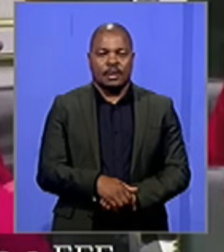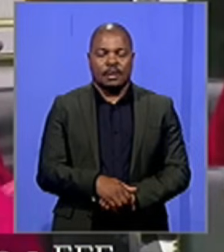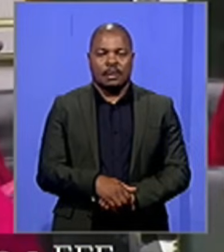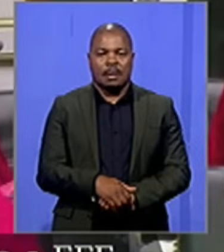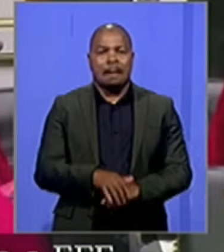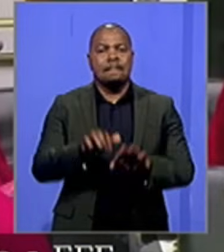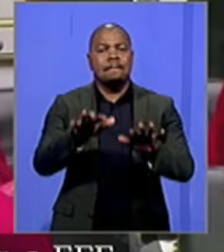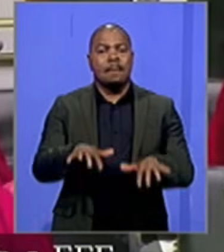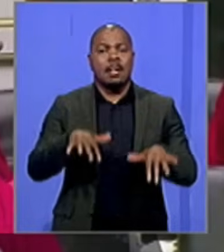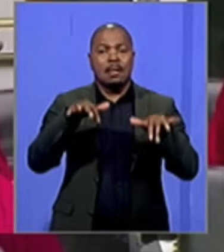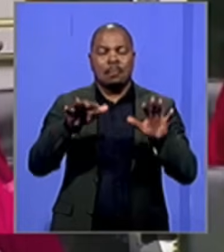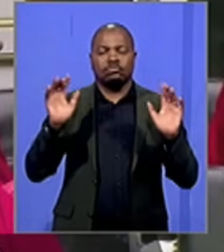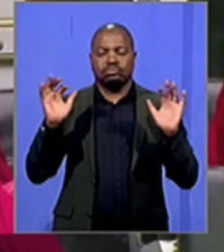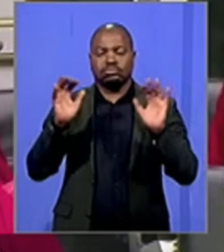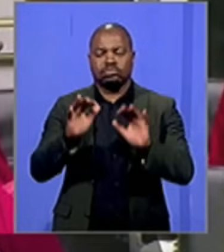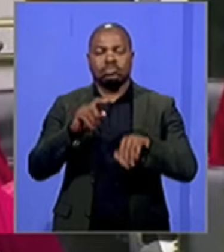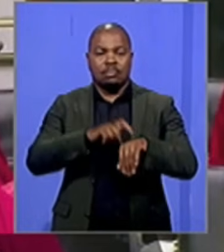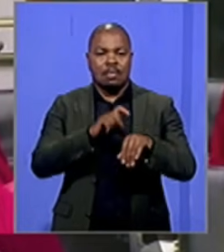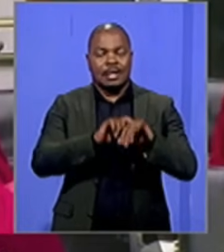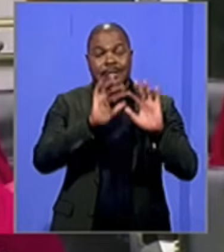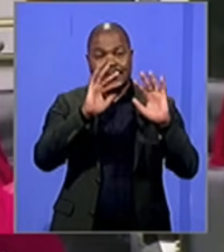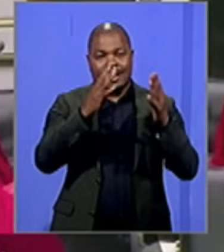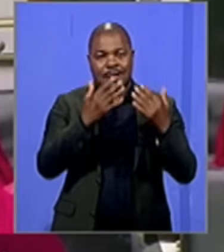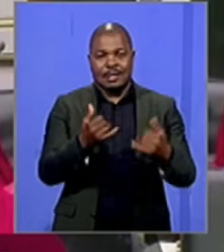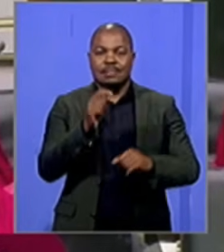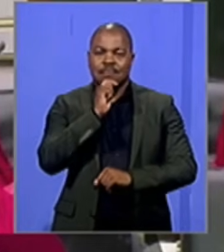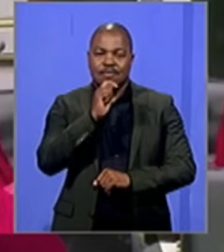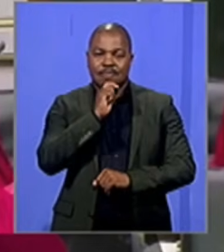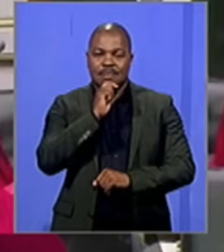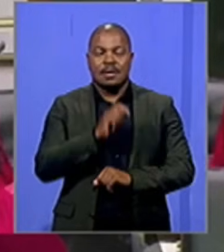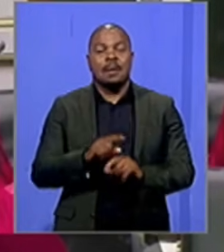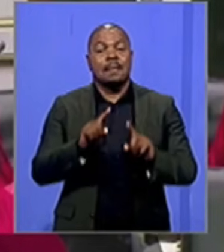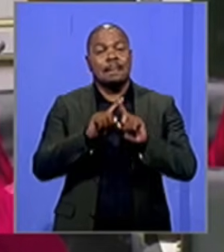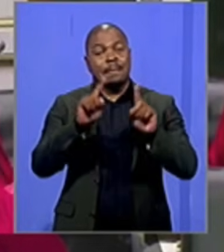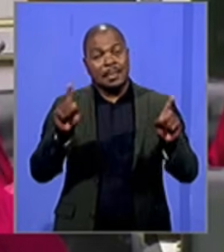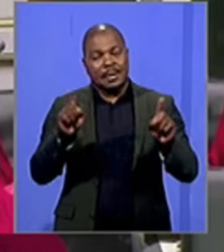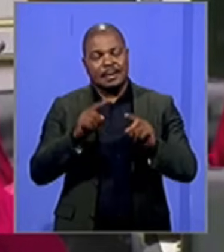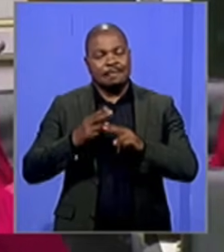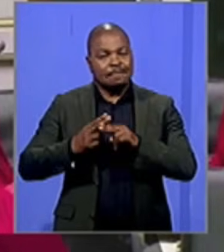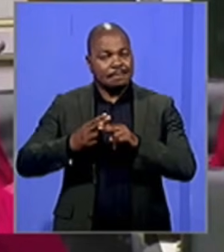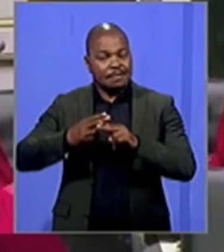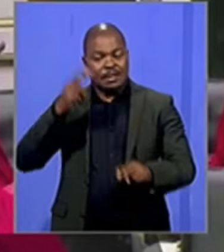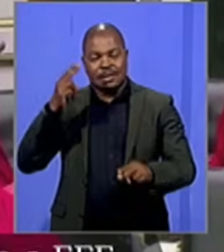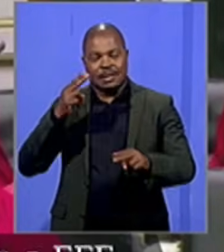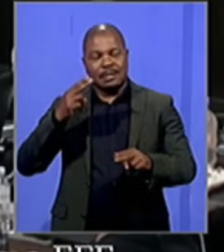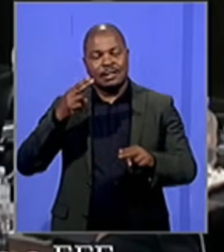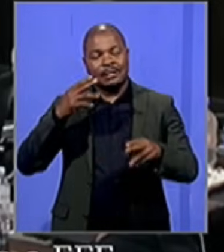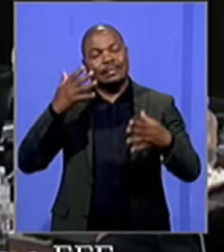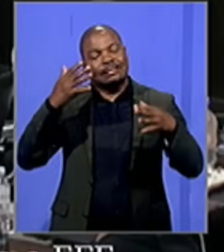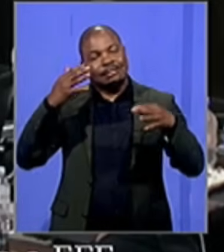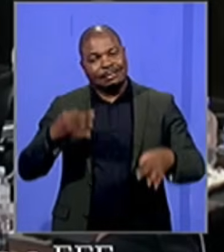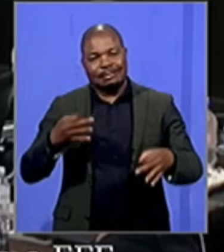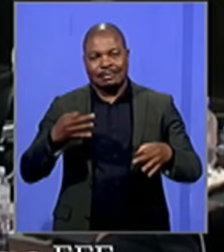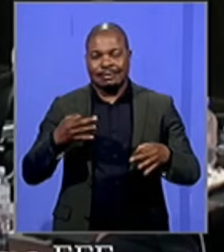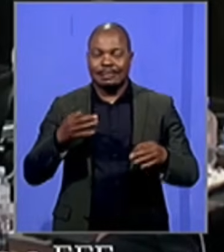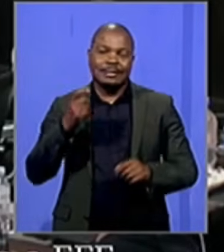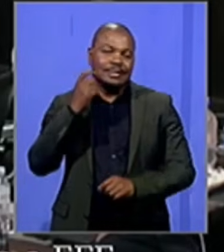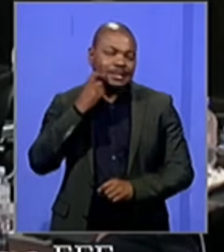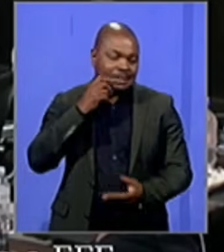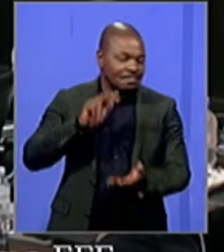Parlamente be swere tulo ya yona go tloga ka iri ya 10 mesong ya lehono e fela taelo ya mafelelo ka tulong ye ga ya ba bonolo go